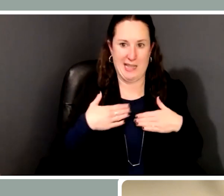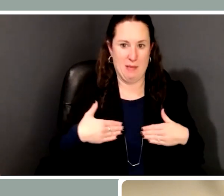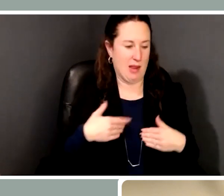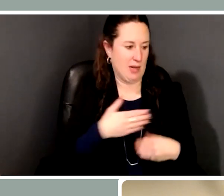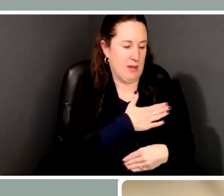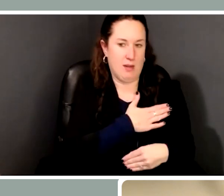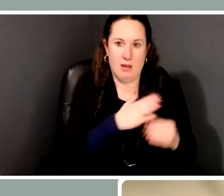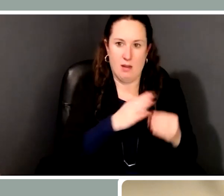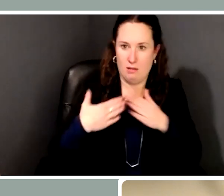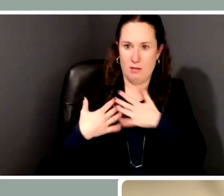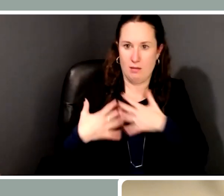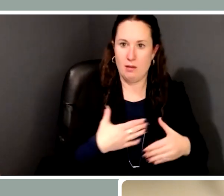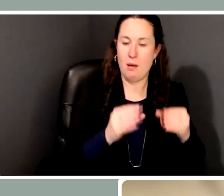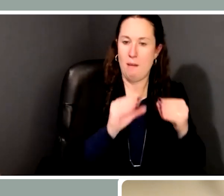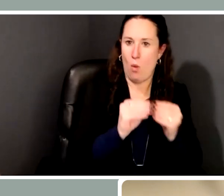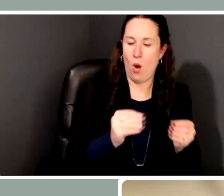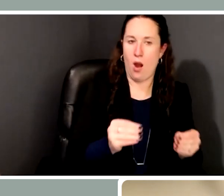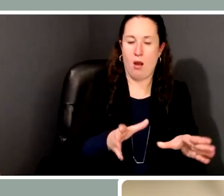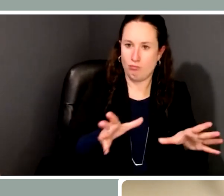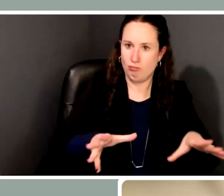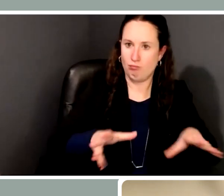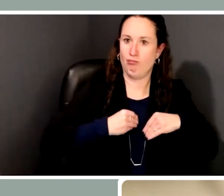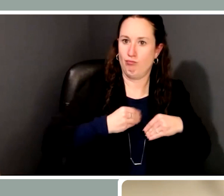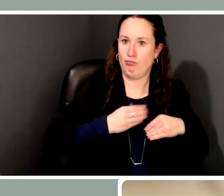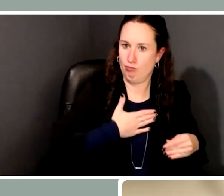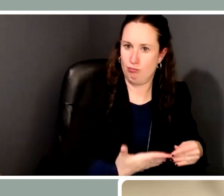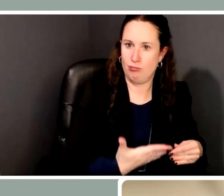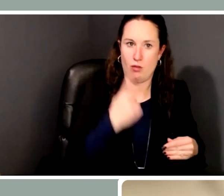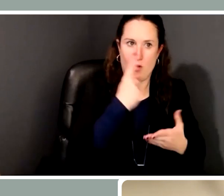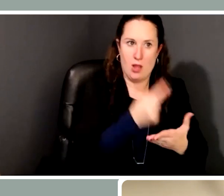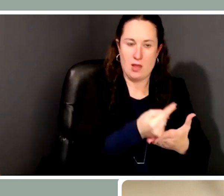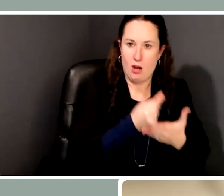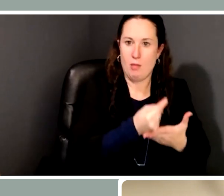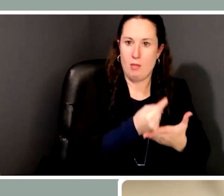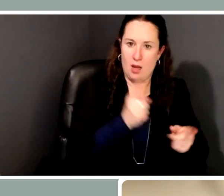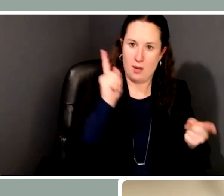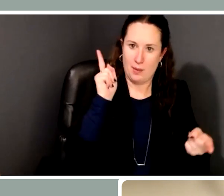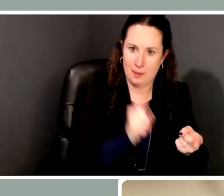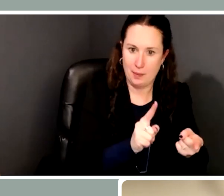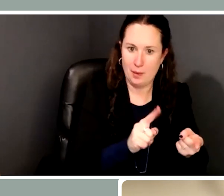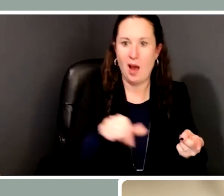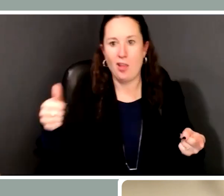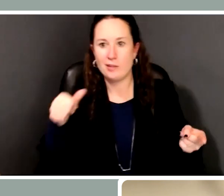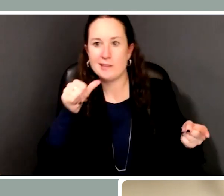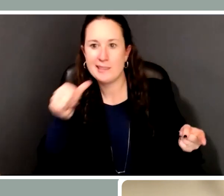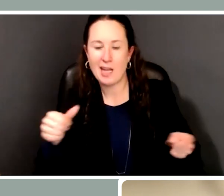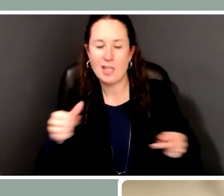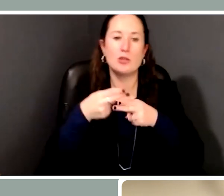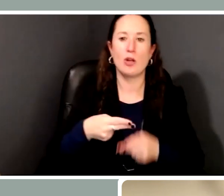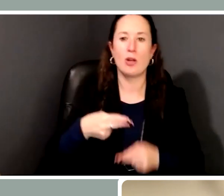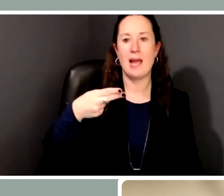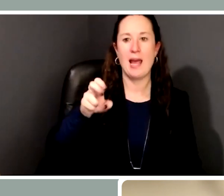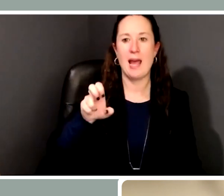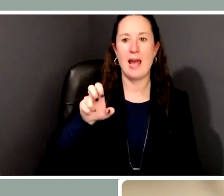that particular therapy than at some of the other sites. So there is what we call heterogeneity in the